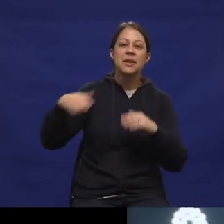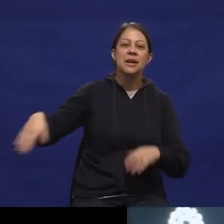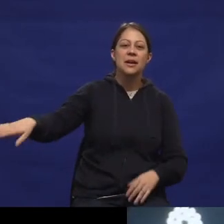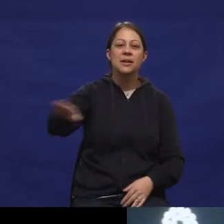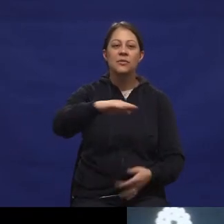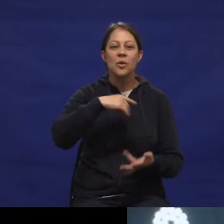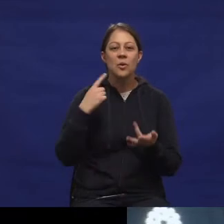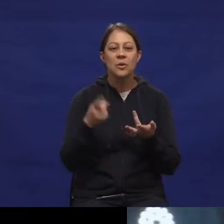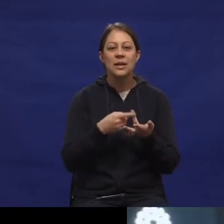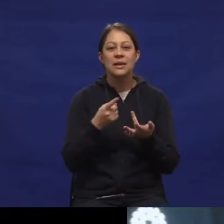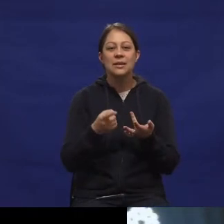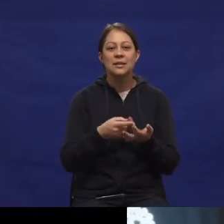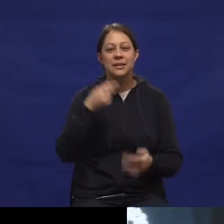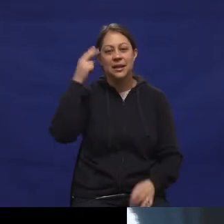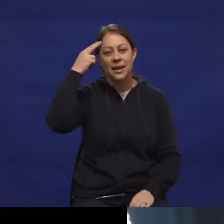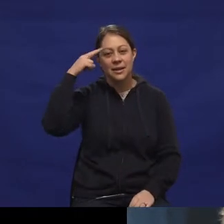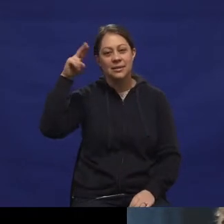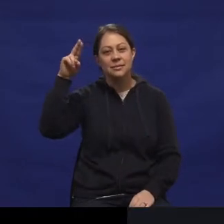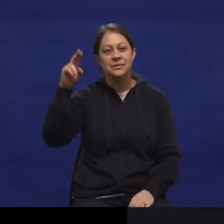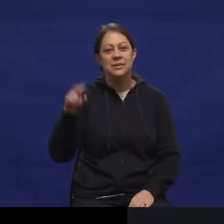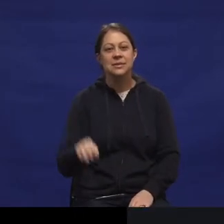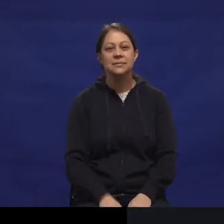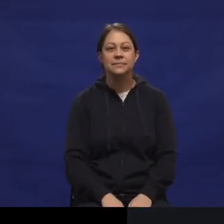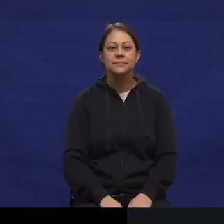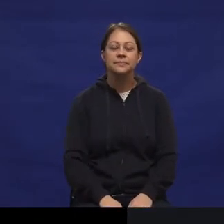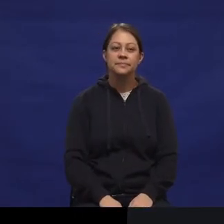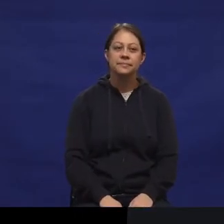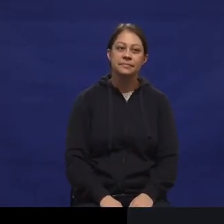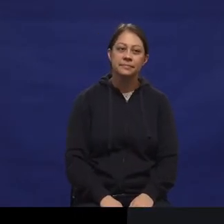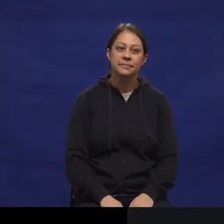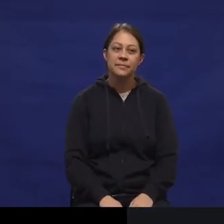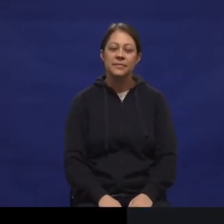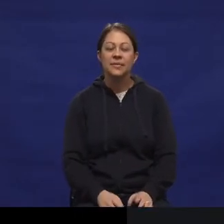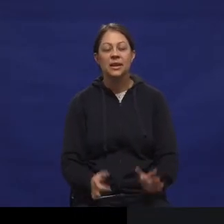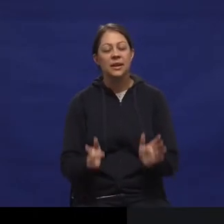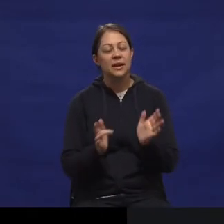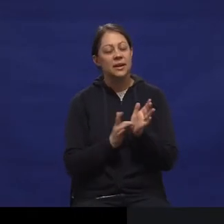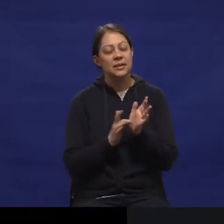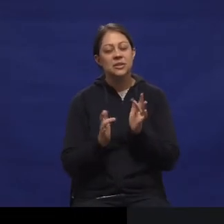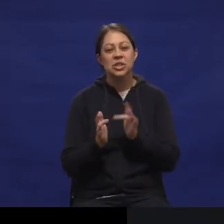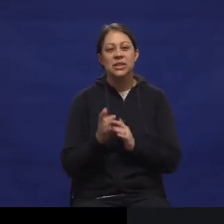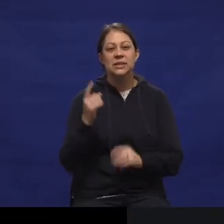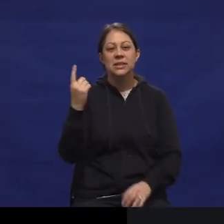Jesus, the name above every other name.